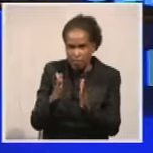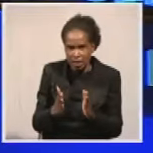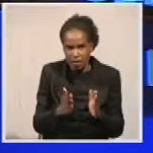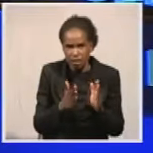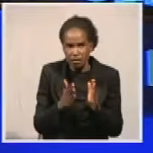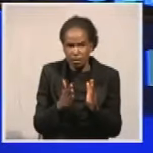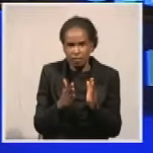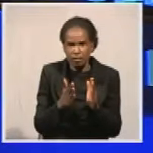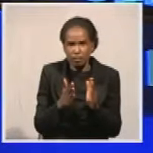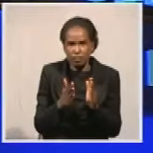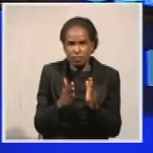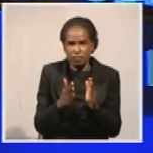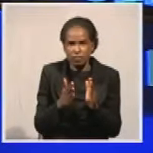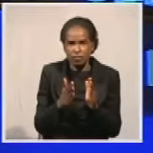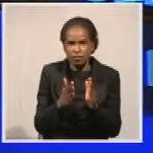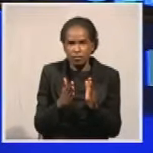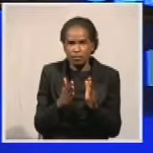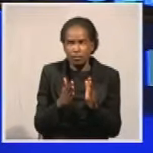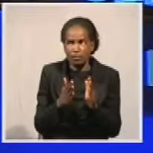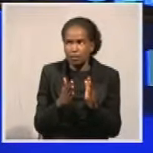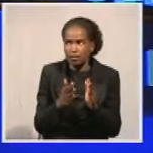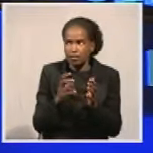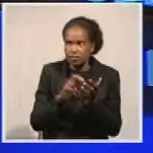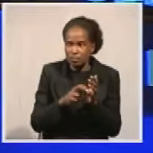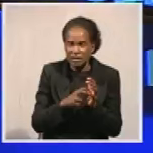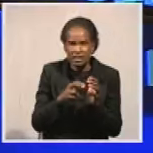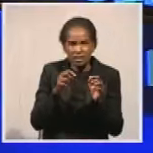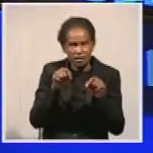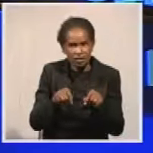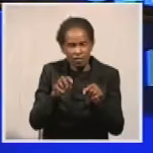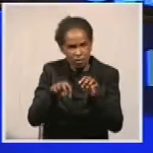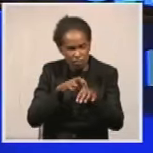Arrangements were in the constitution, and immediately